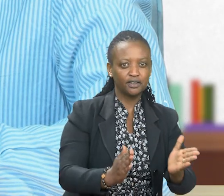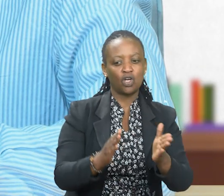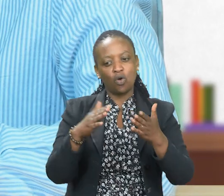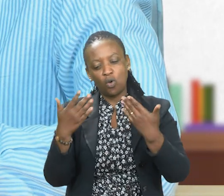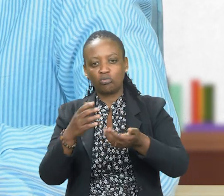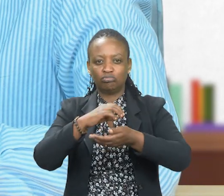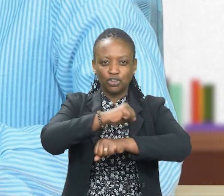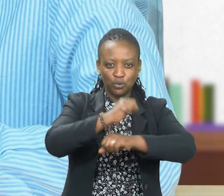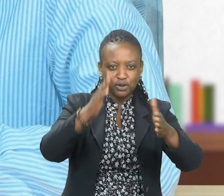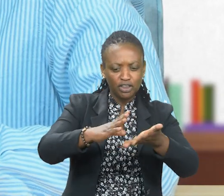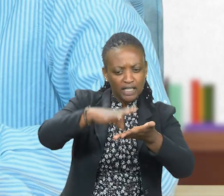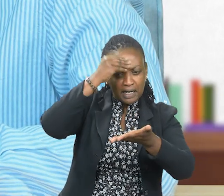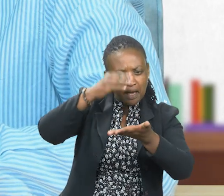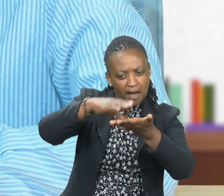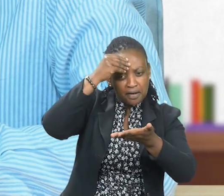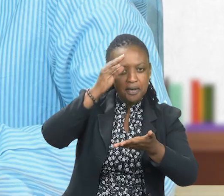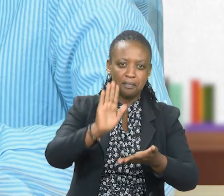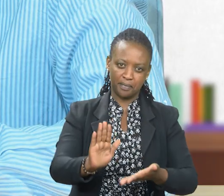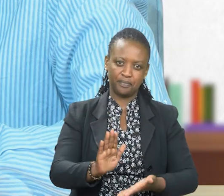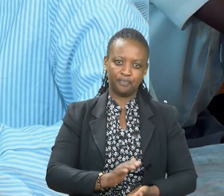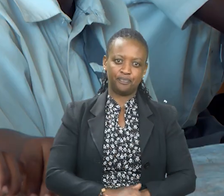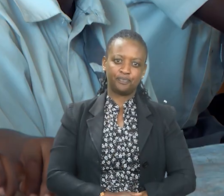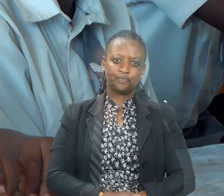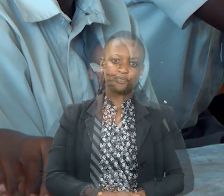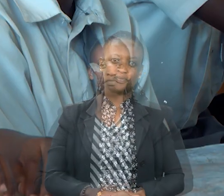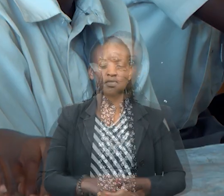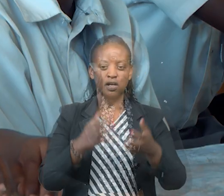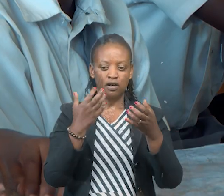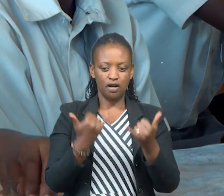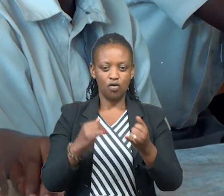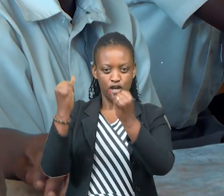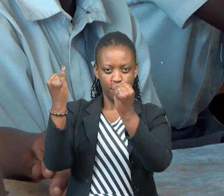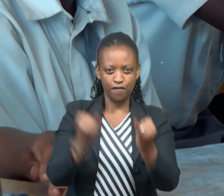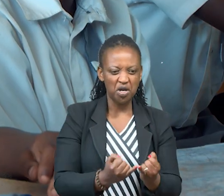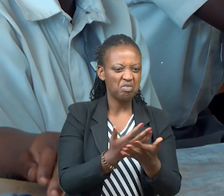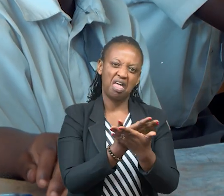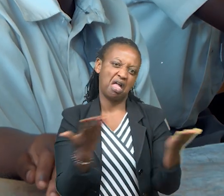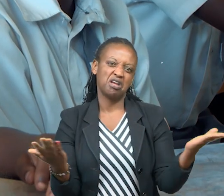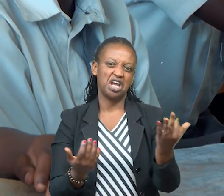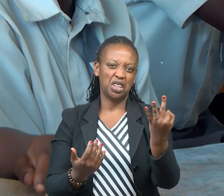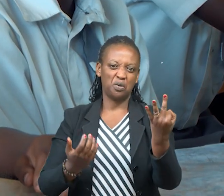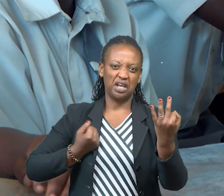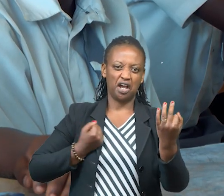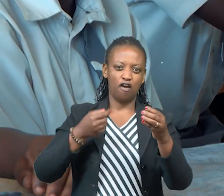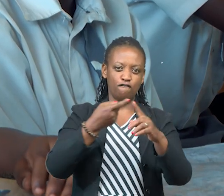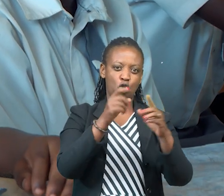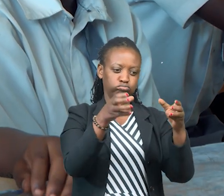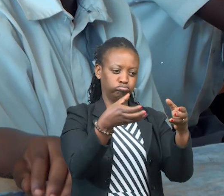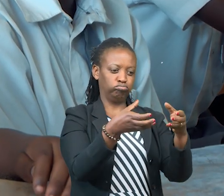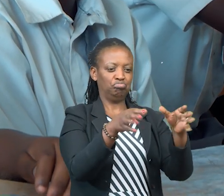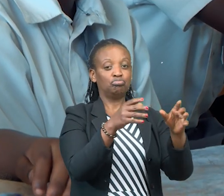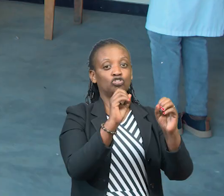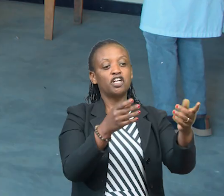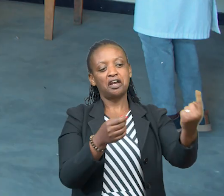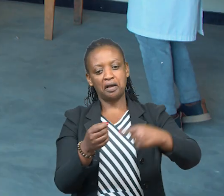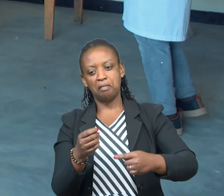motivate these learners or students to learn. Let me invite any 3 girls from this class.